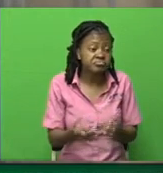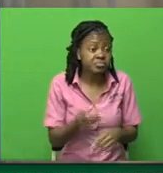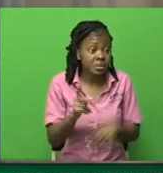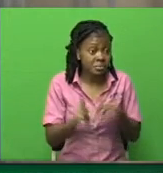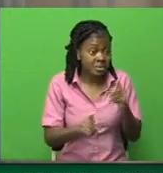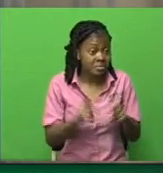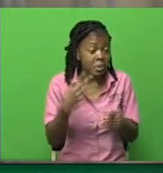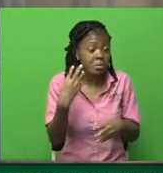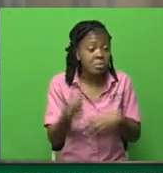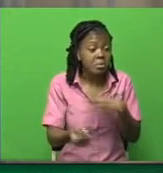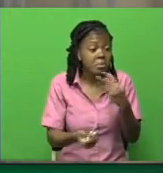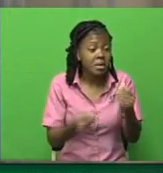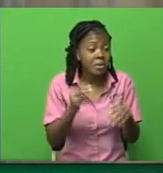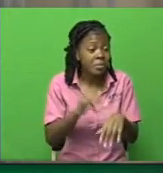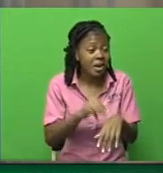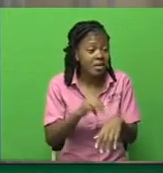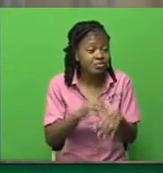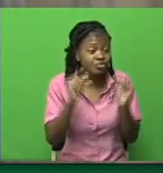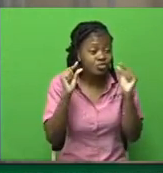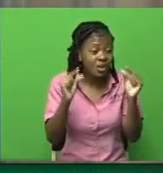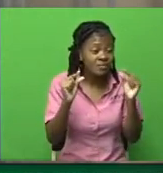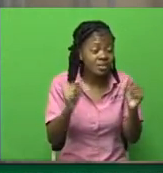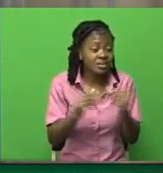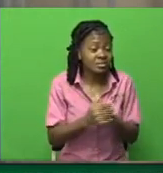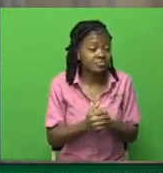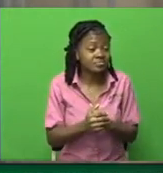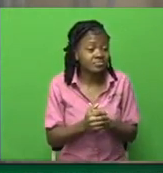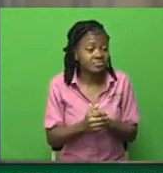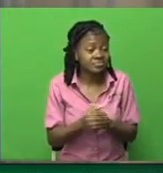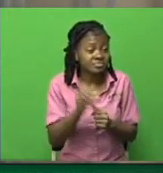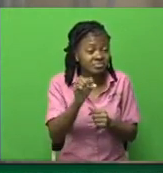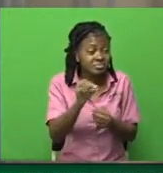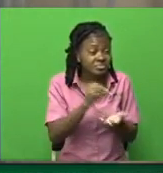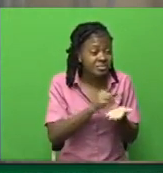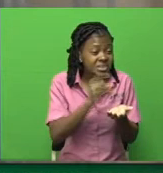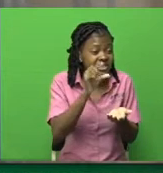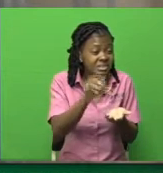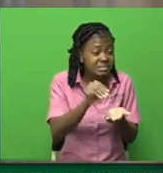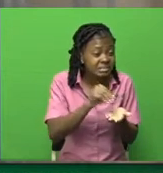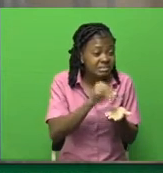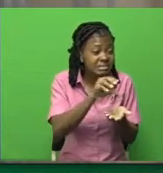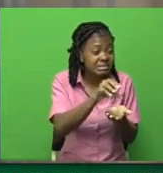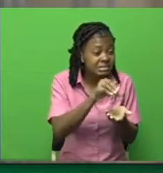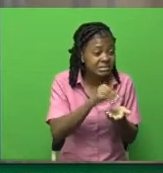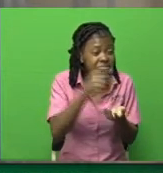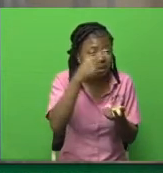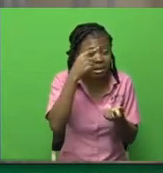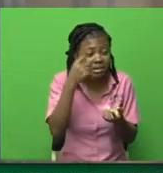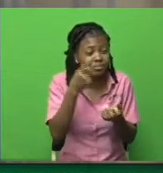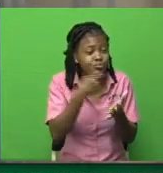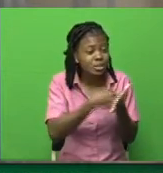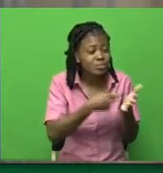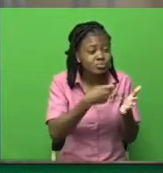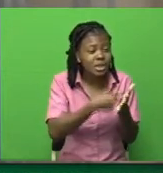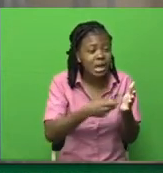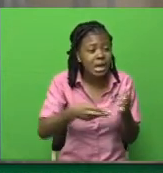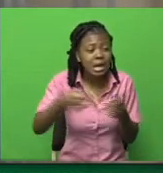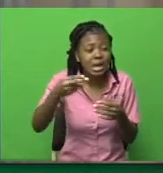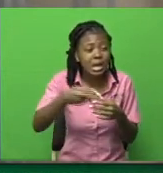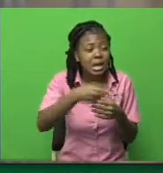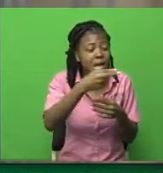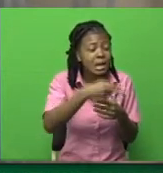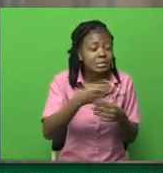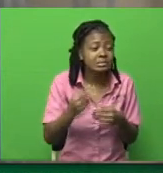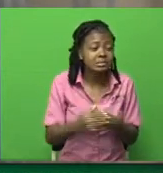in some cases because as we've said before the exorbitant food prices Ottawa Union C pre-budget